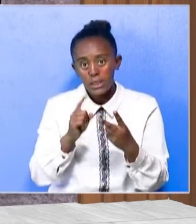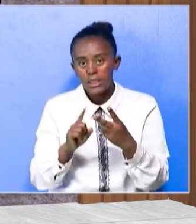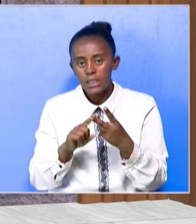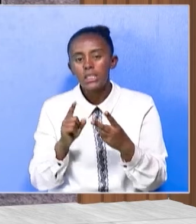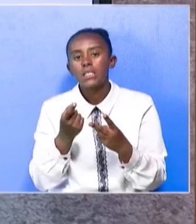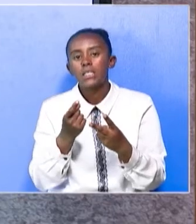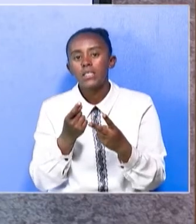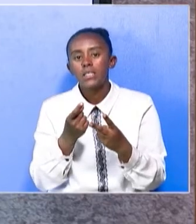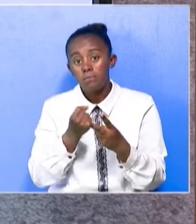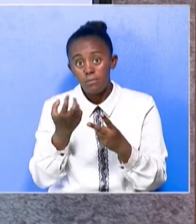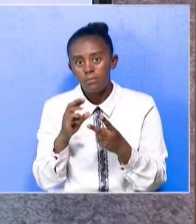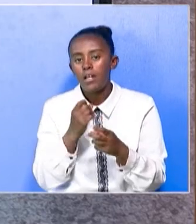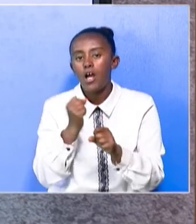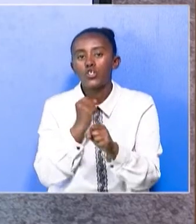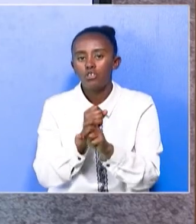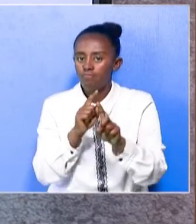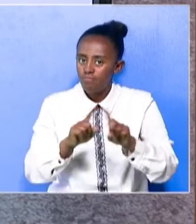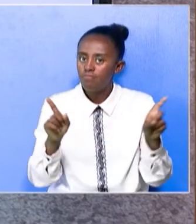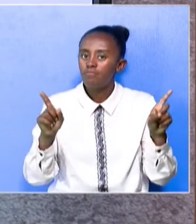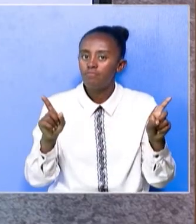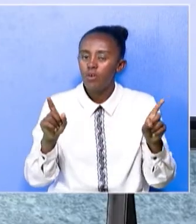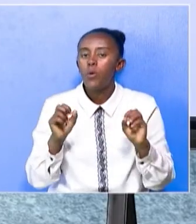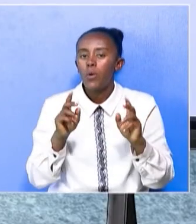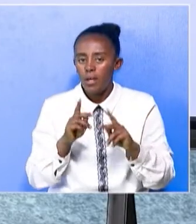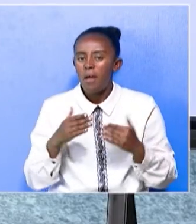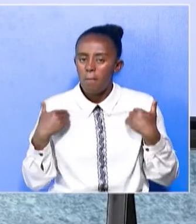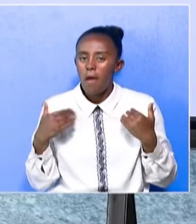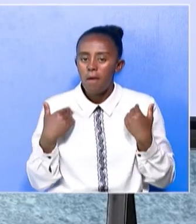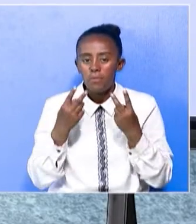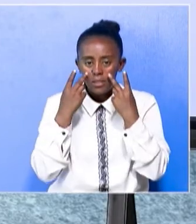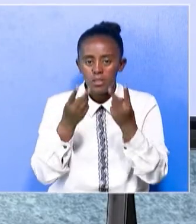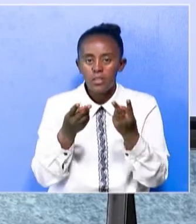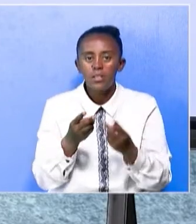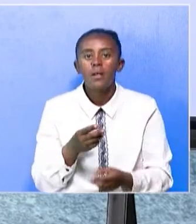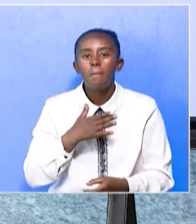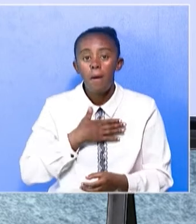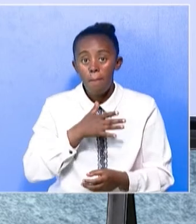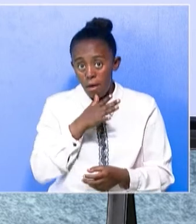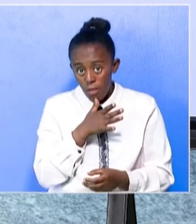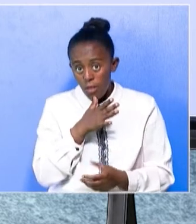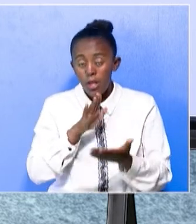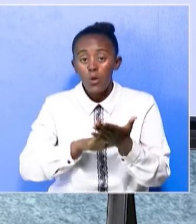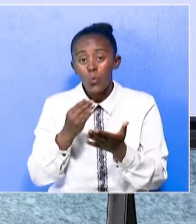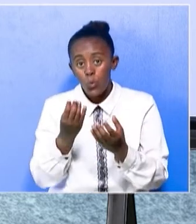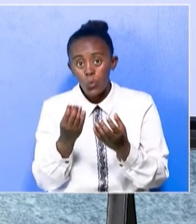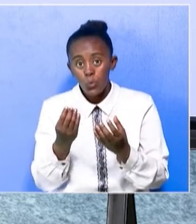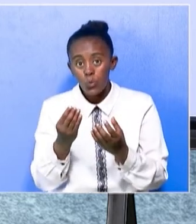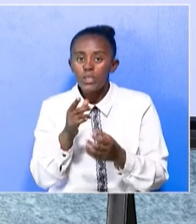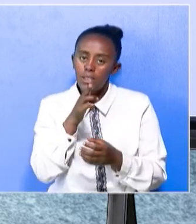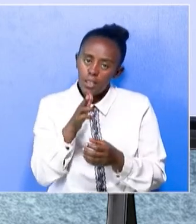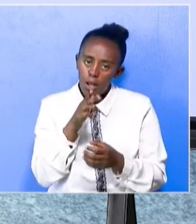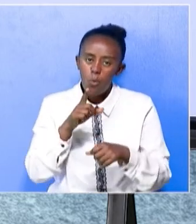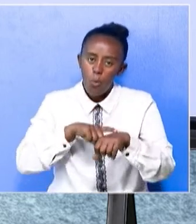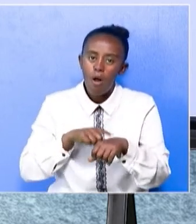different actions. Again, I'm happy to go and see here now. My mother was cooking dinner while I was doing my